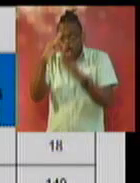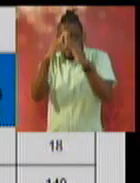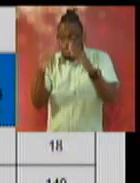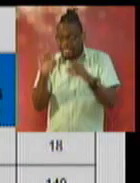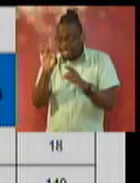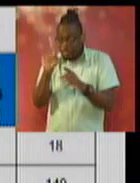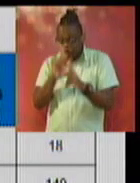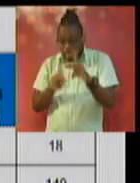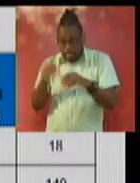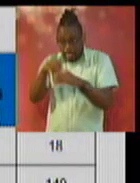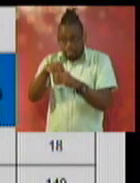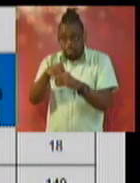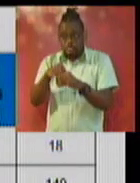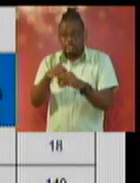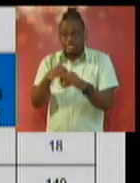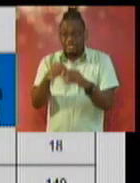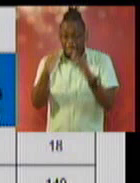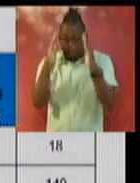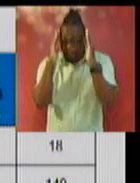15th and 29th.